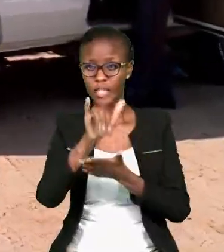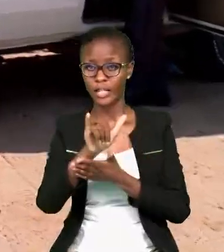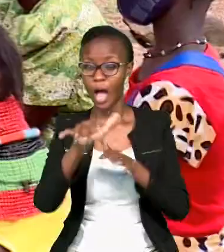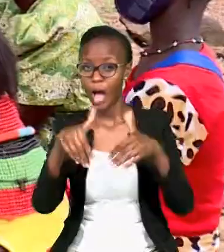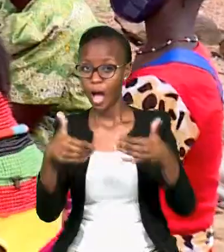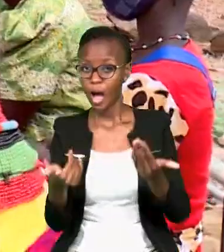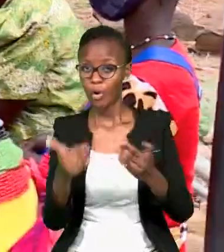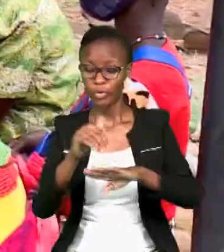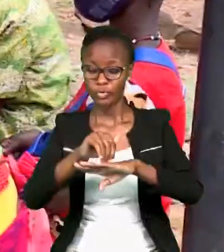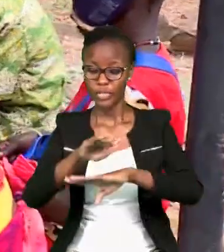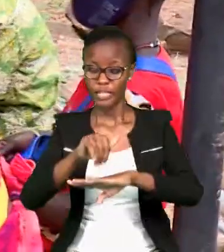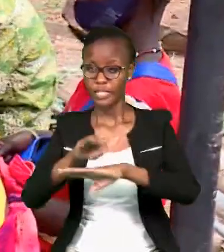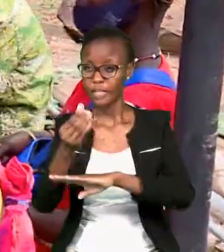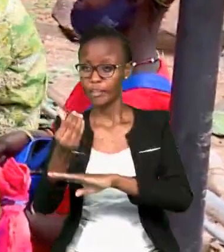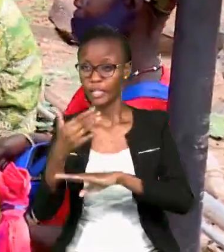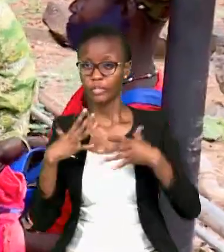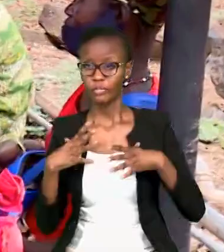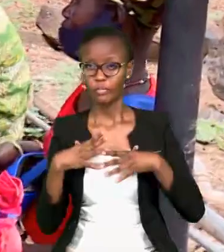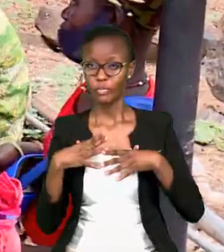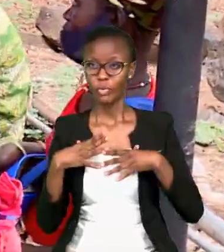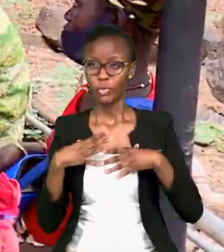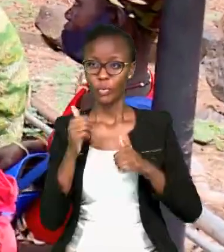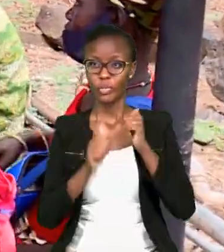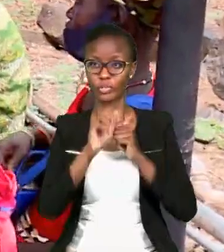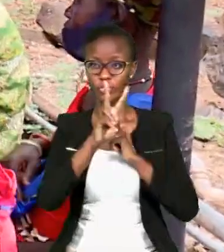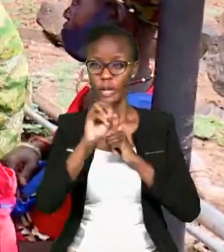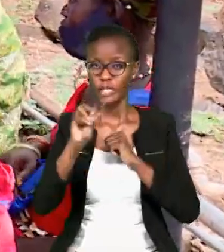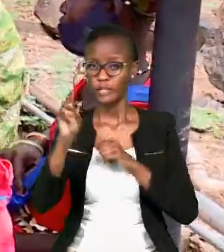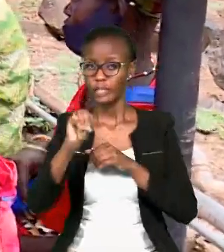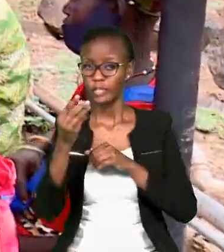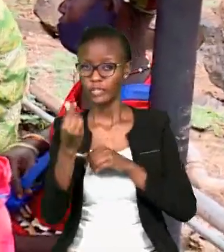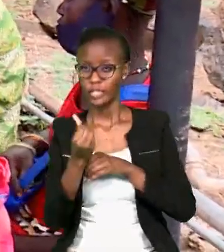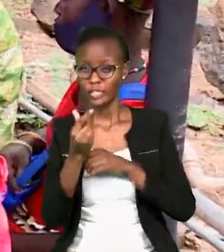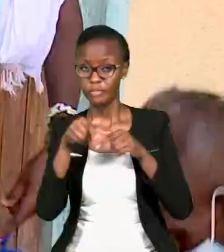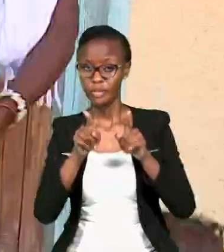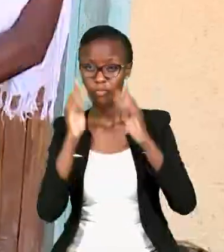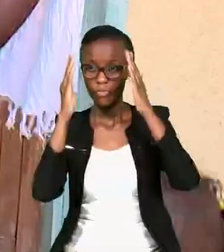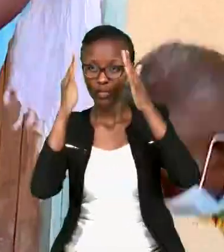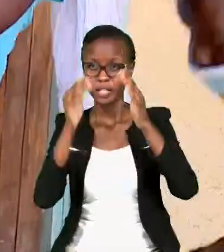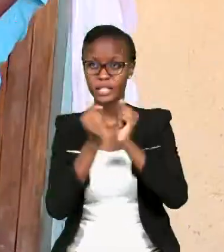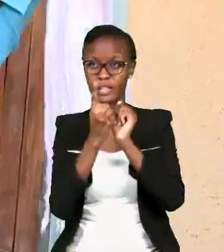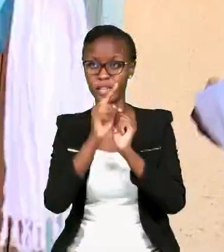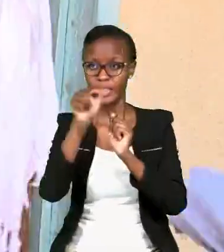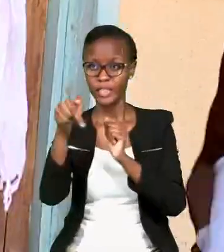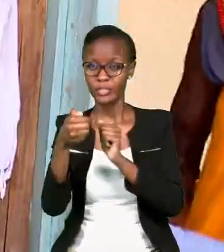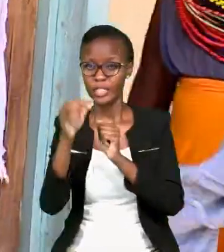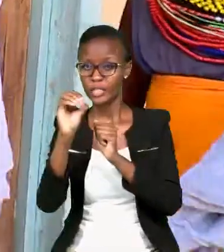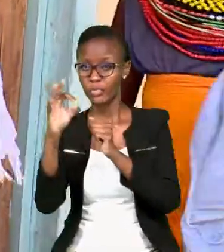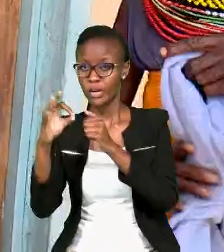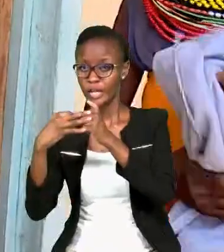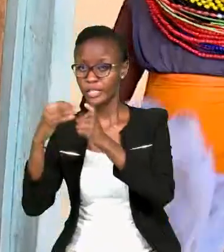transfer project worth 200 million Kenyan shillings, targeting 11,082 households with an approximation of